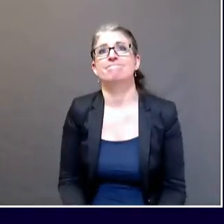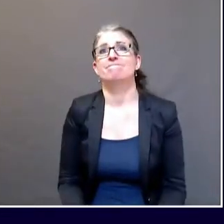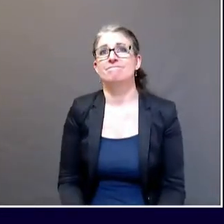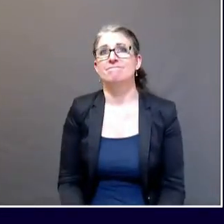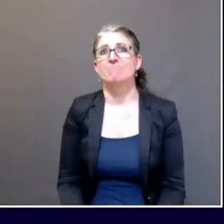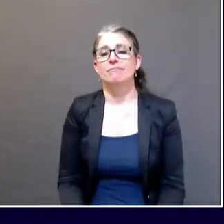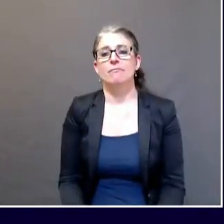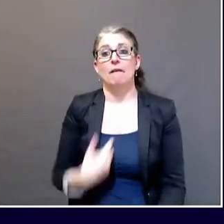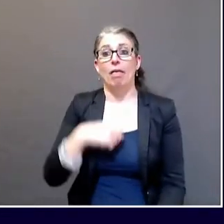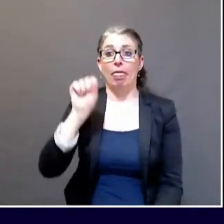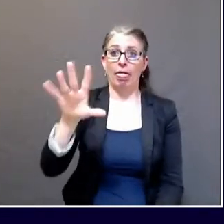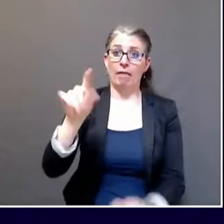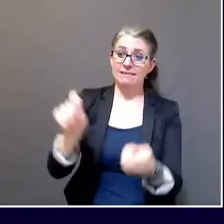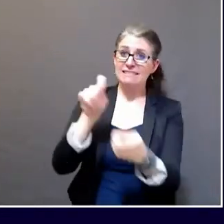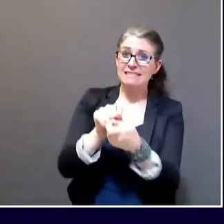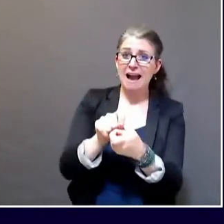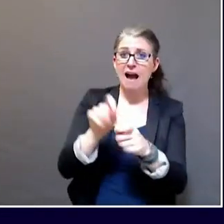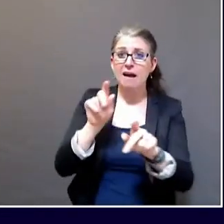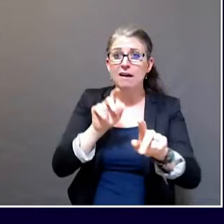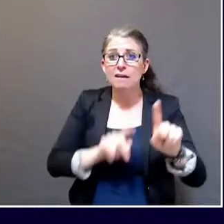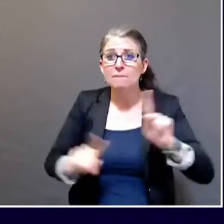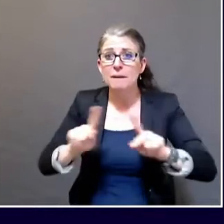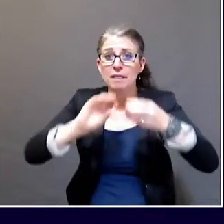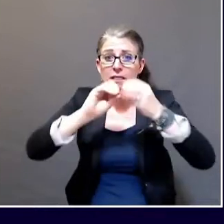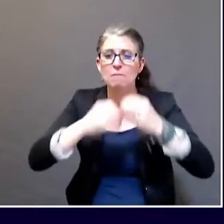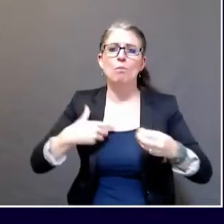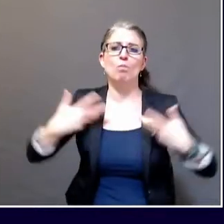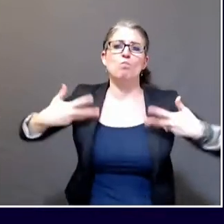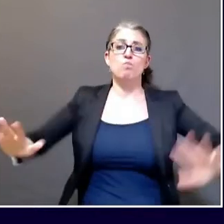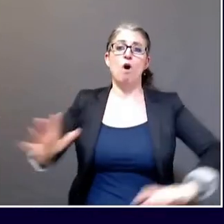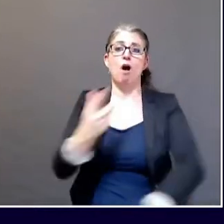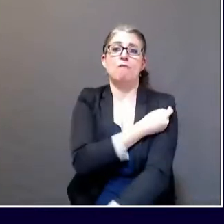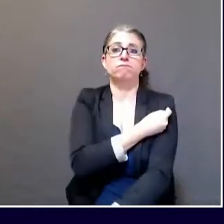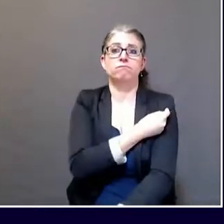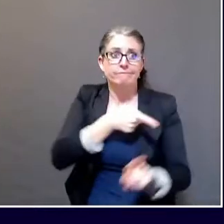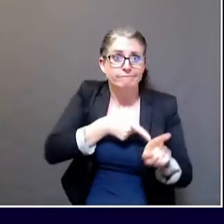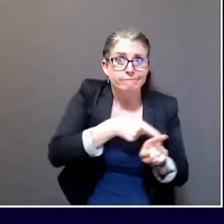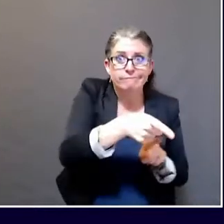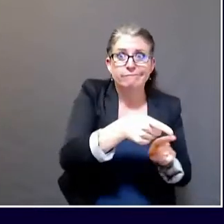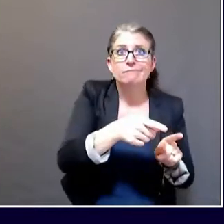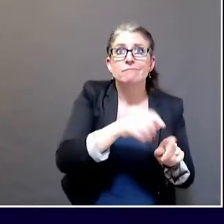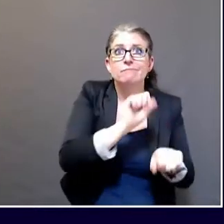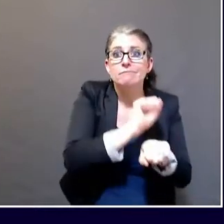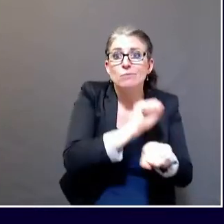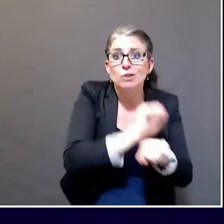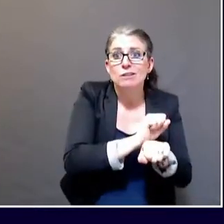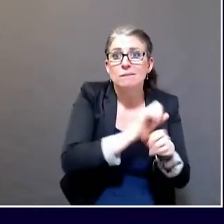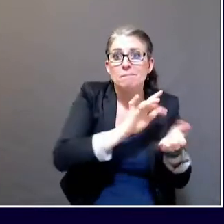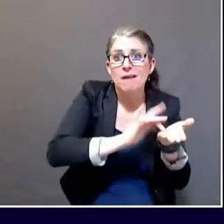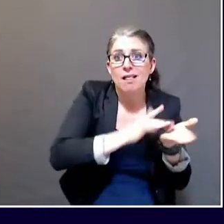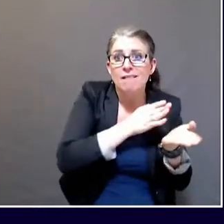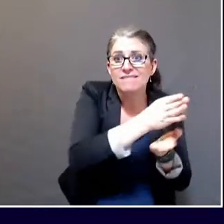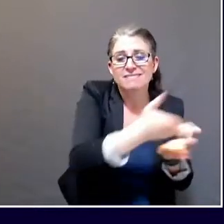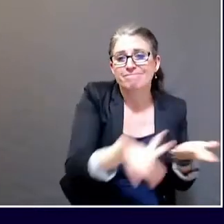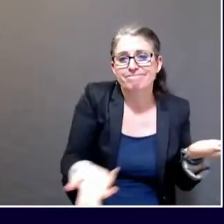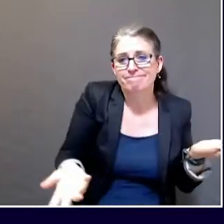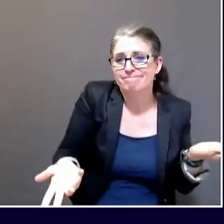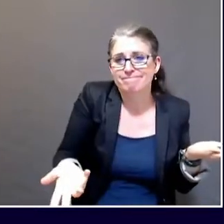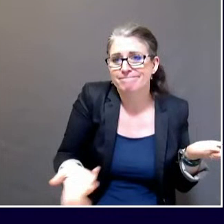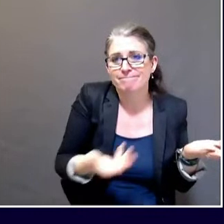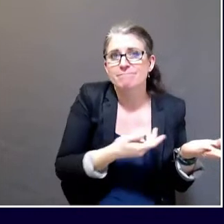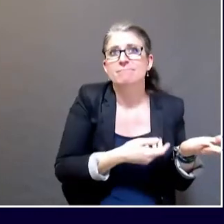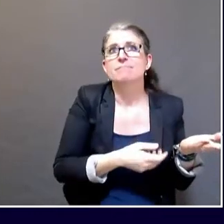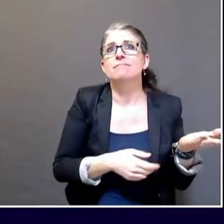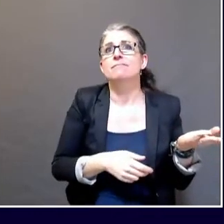but I can see what we can pull together. I can't promise you that we've got it at the ready, but I'll see what we can pull together. What I've heard has